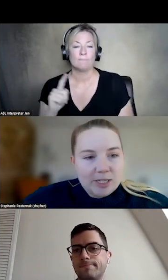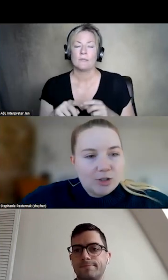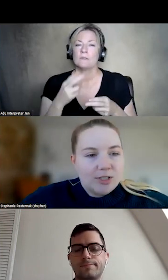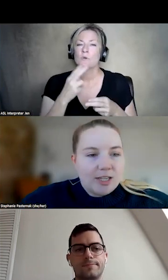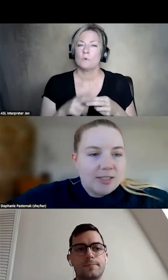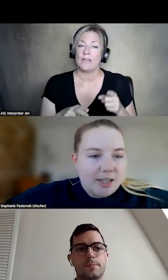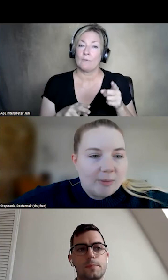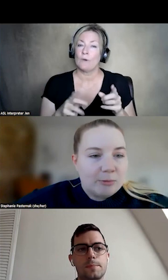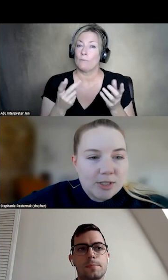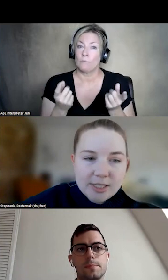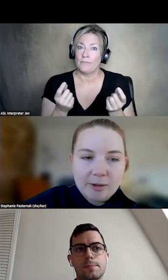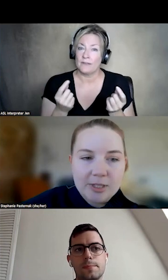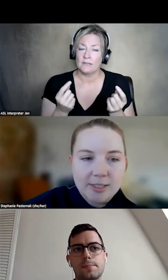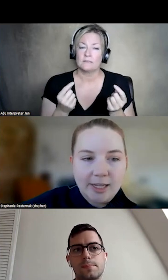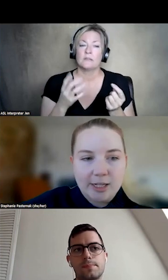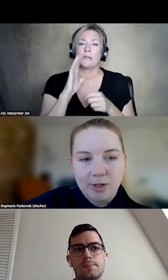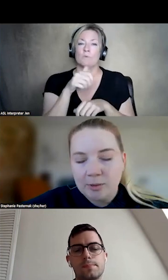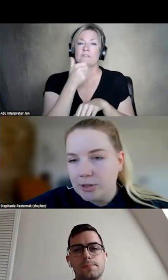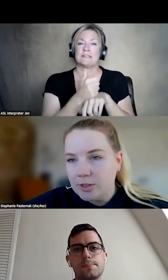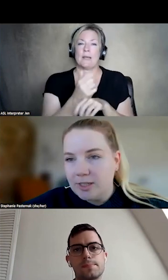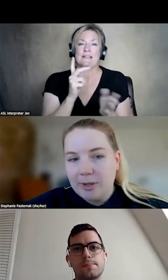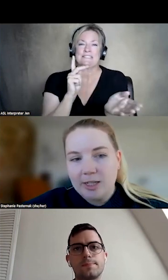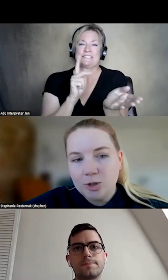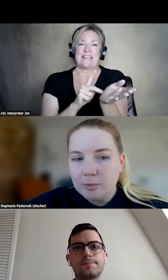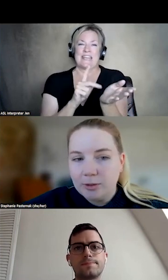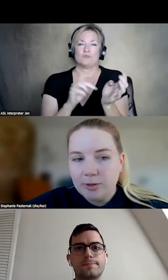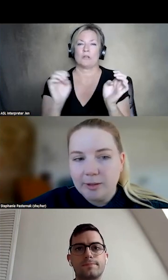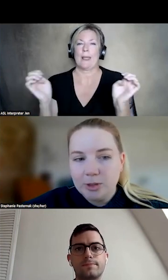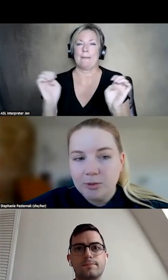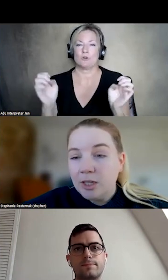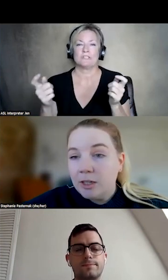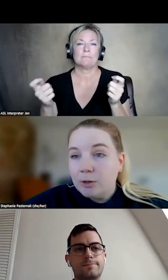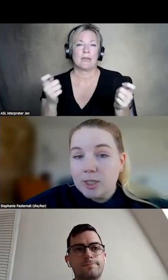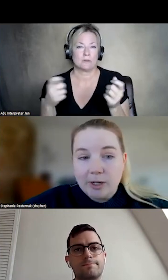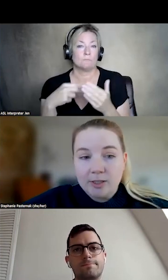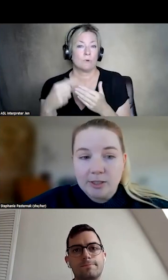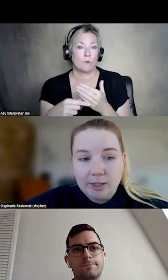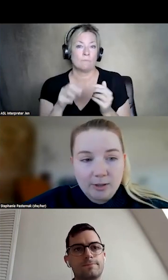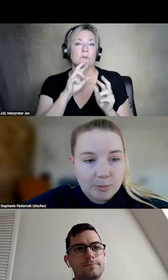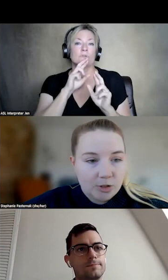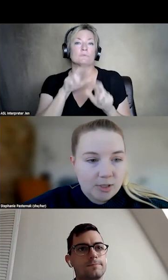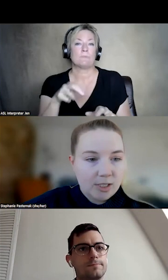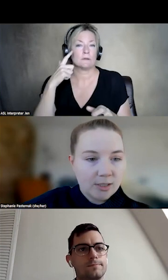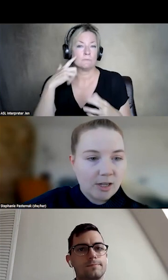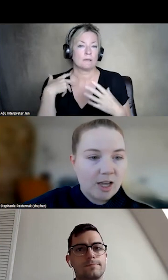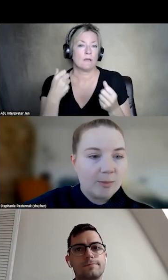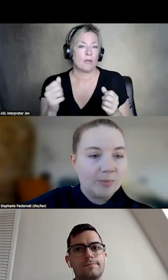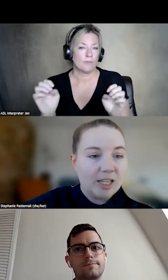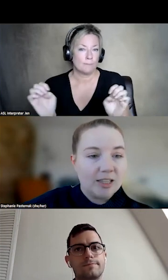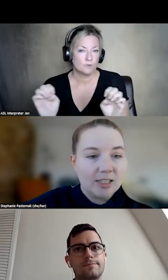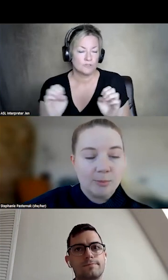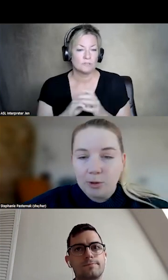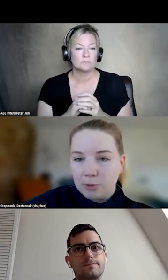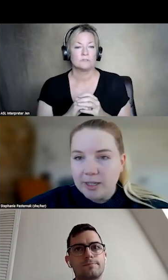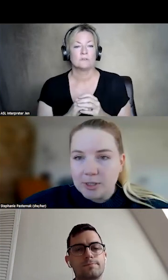this measure does, it will set up a psychiatric emergency management program to respond to mental health emergencies.